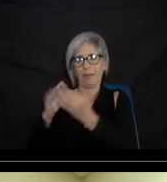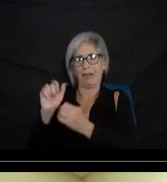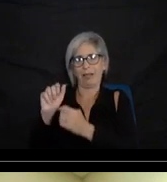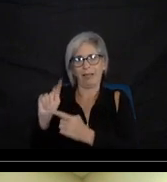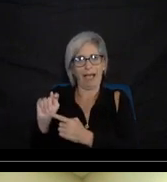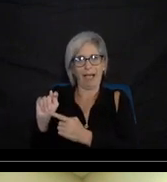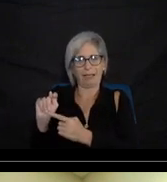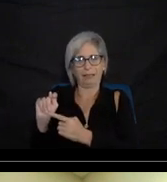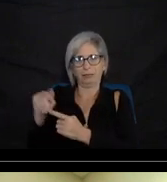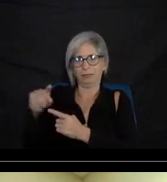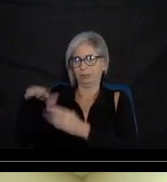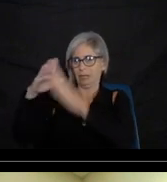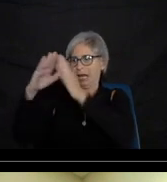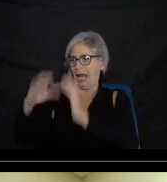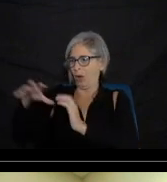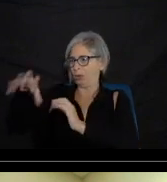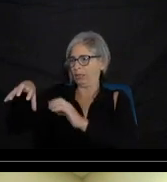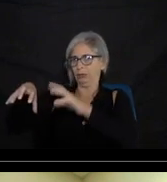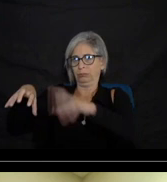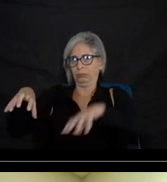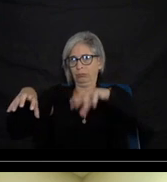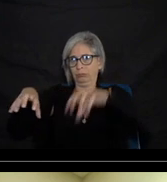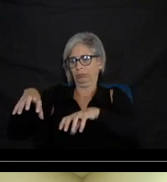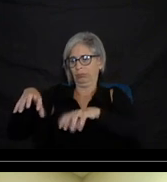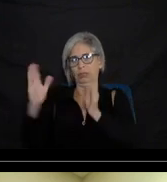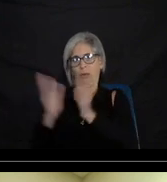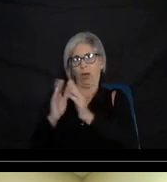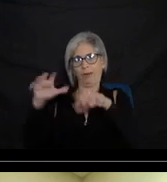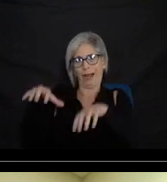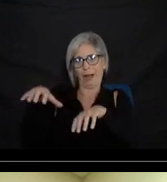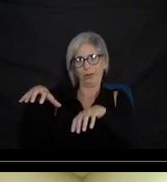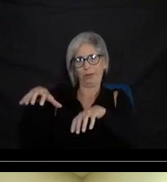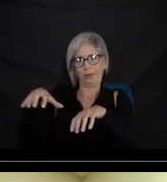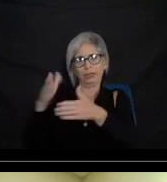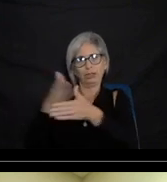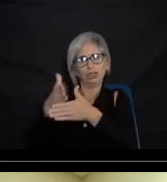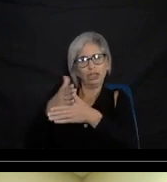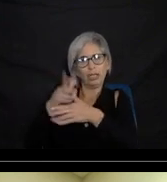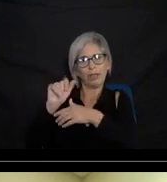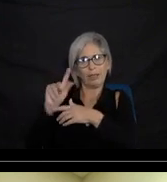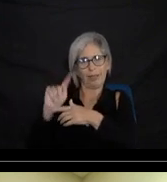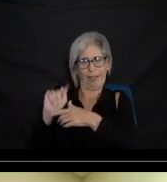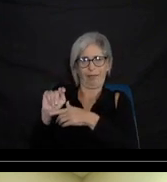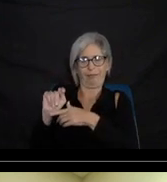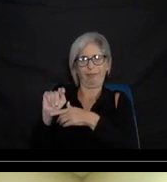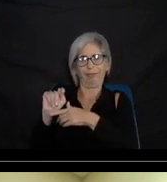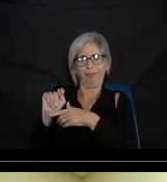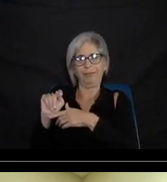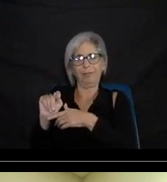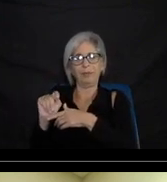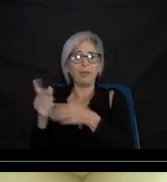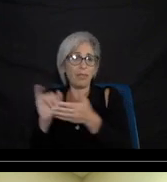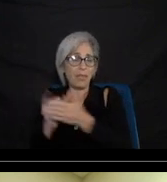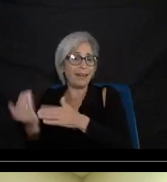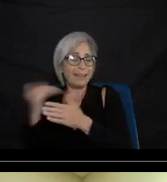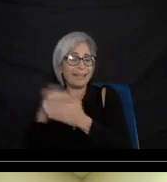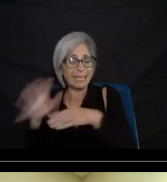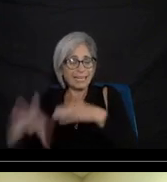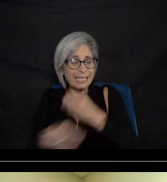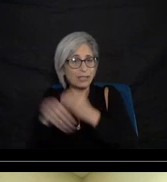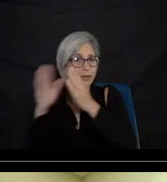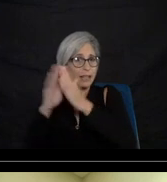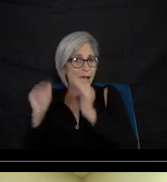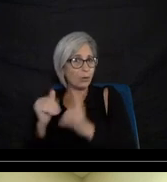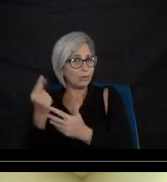within the neighborhood. Of course, it has to meet all the rules and fit. It again provides that additional housing